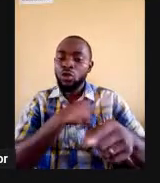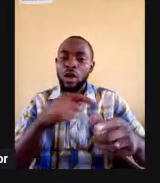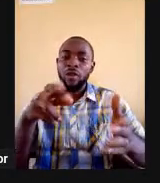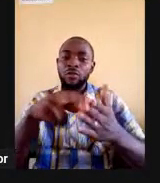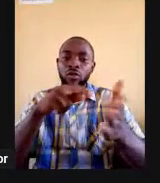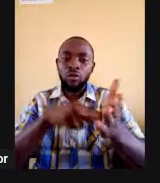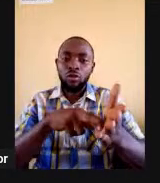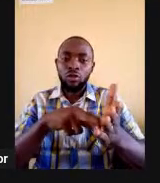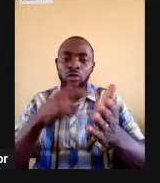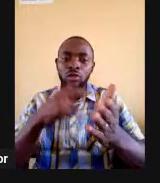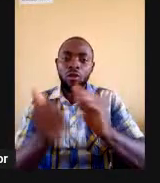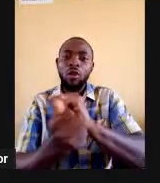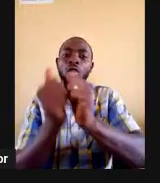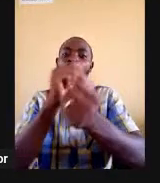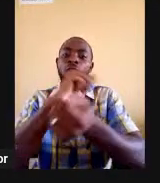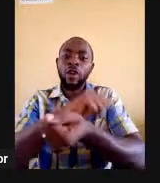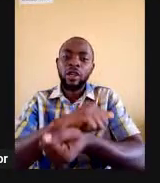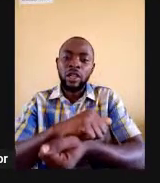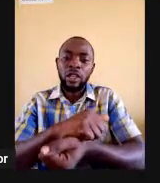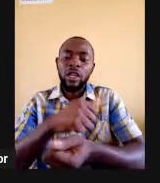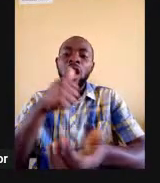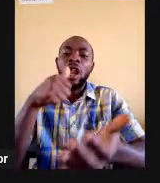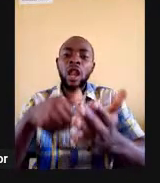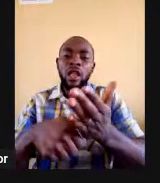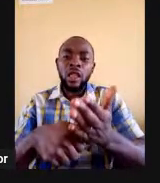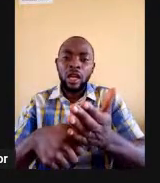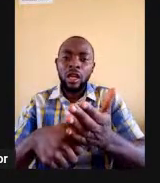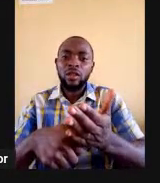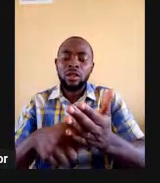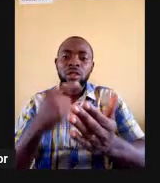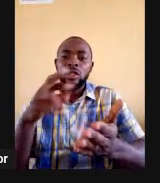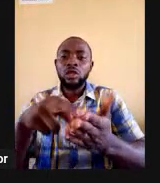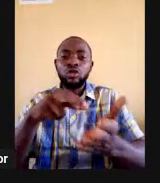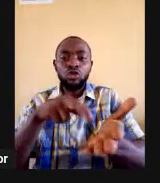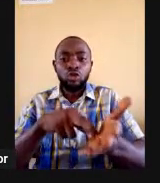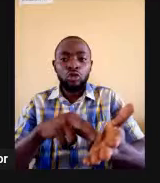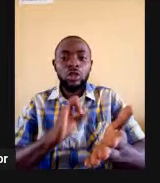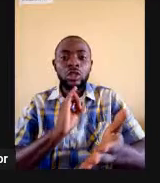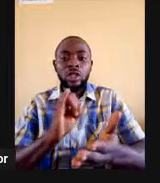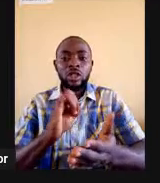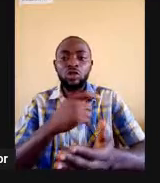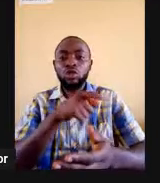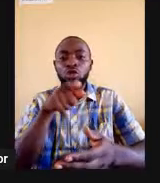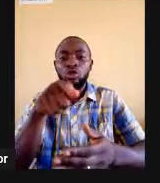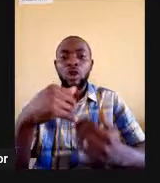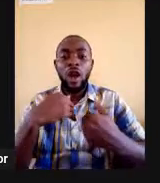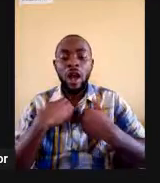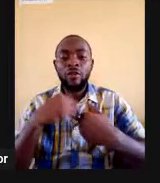converting letters into binary. The rules for your space, you have 0 0,